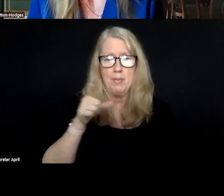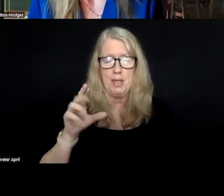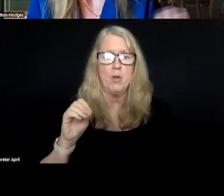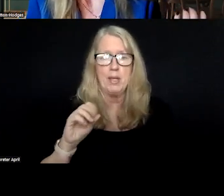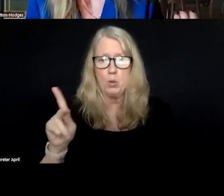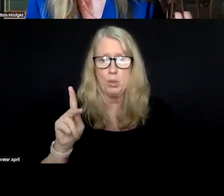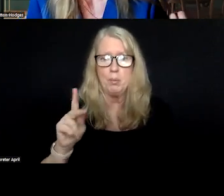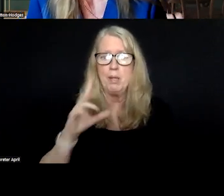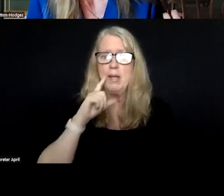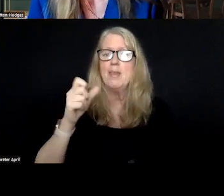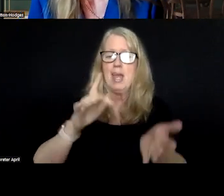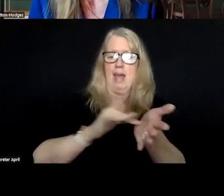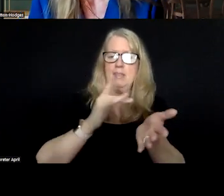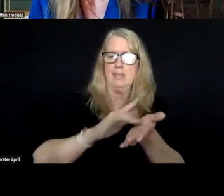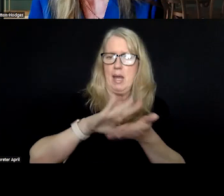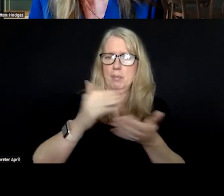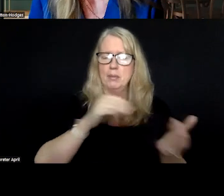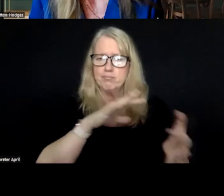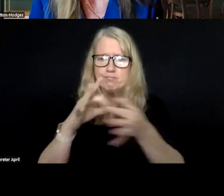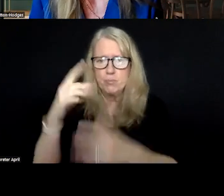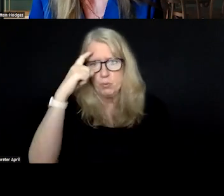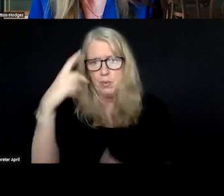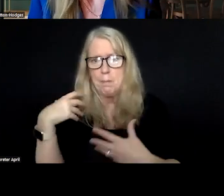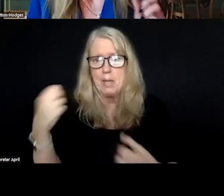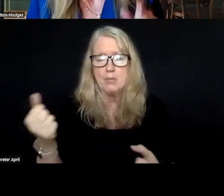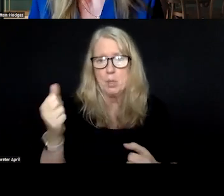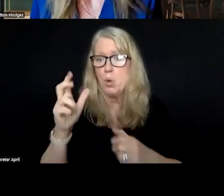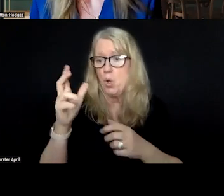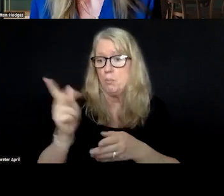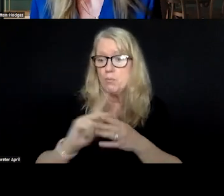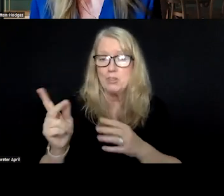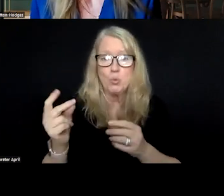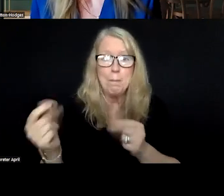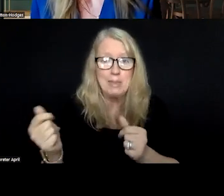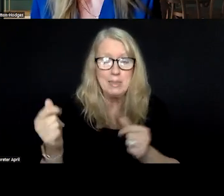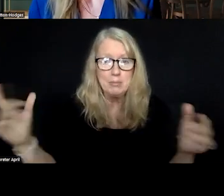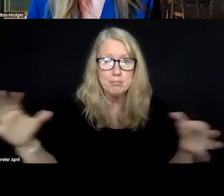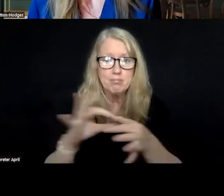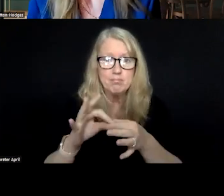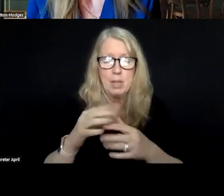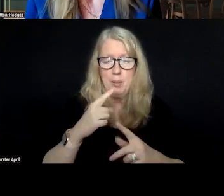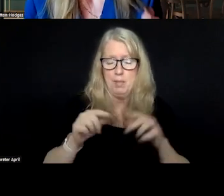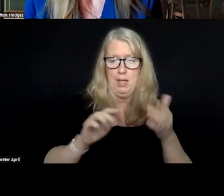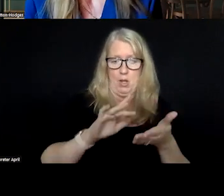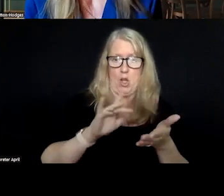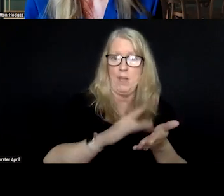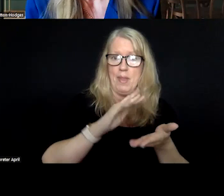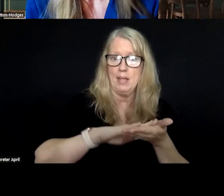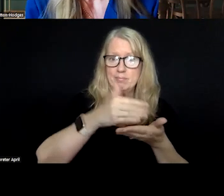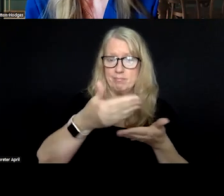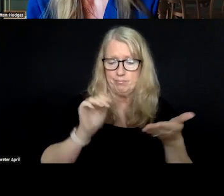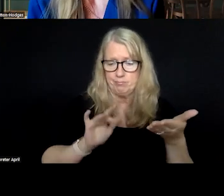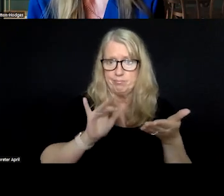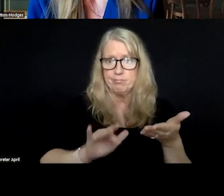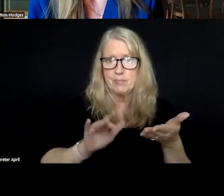a tablet that links them with a mental health professional immediately. But there's also a button on that tablet where the law